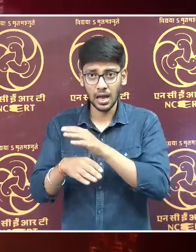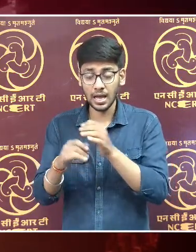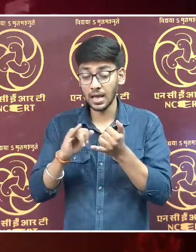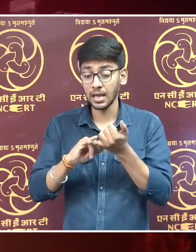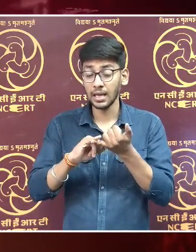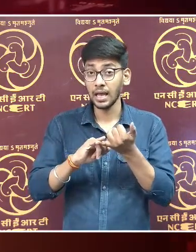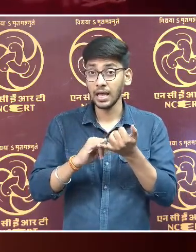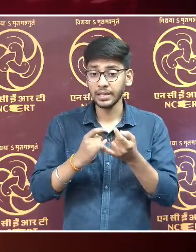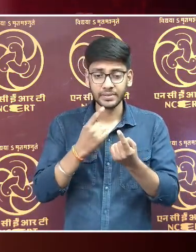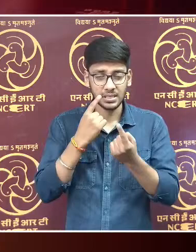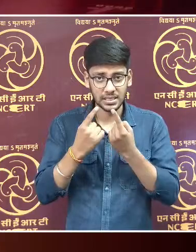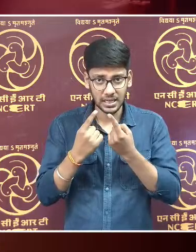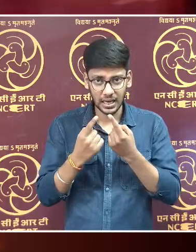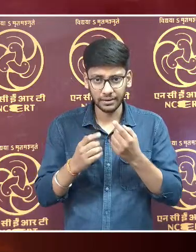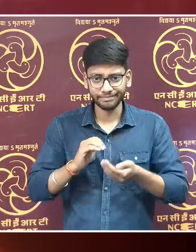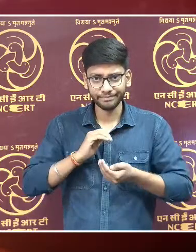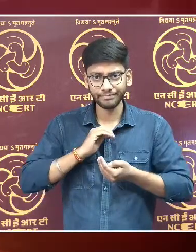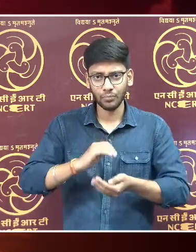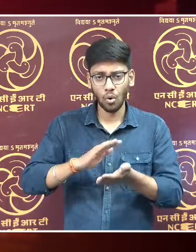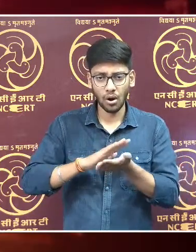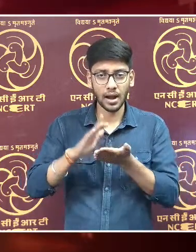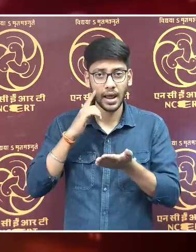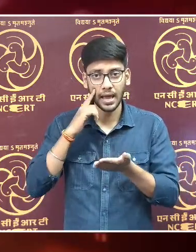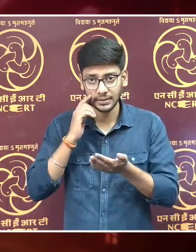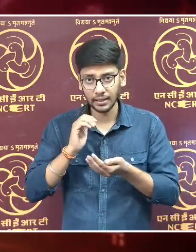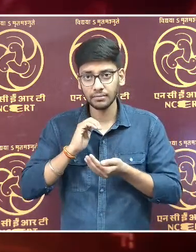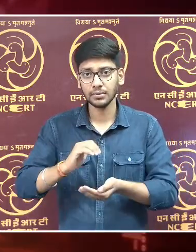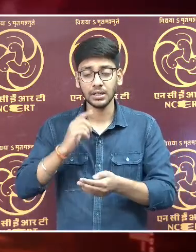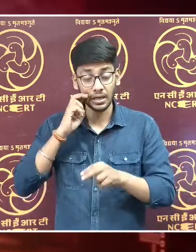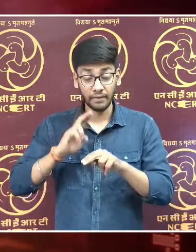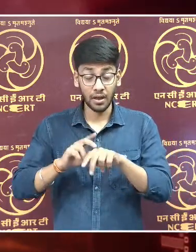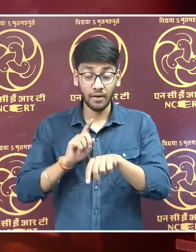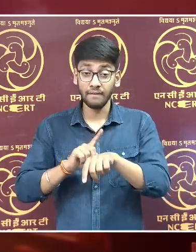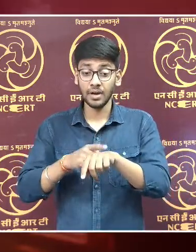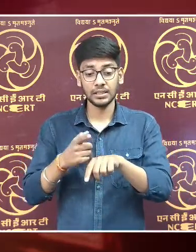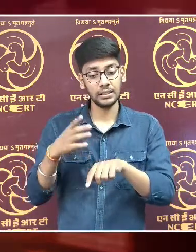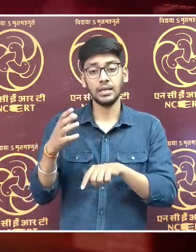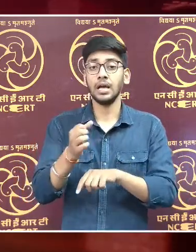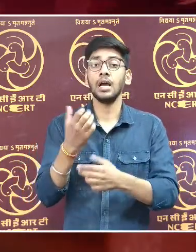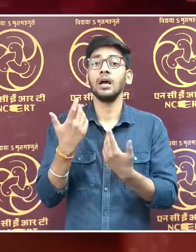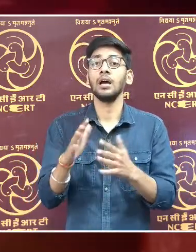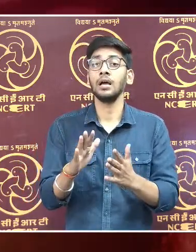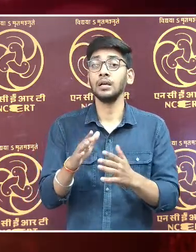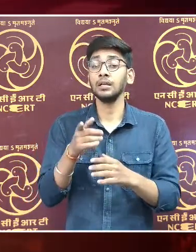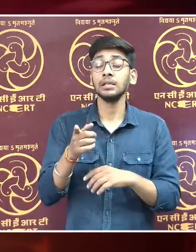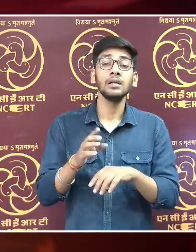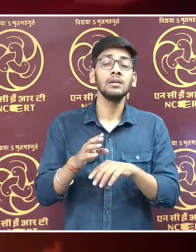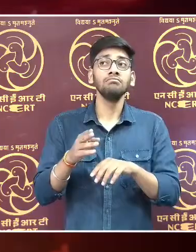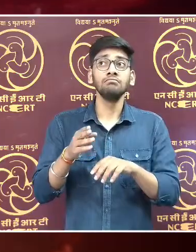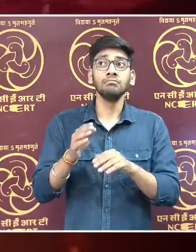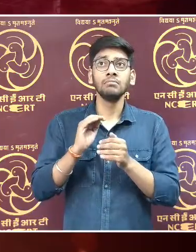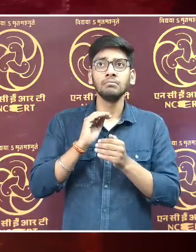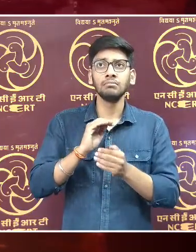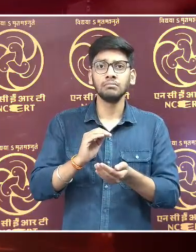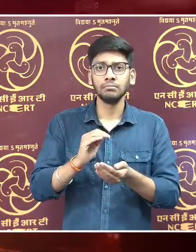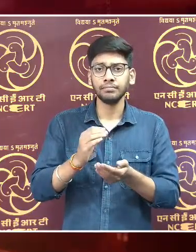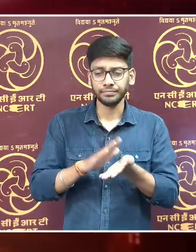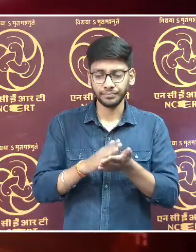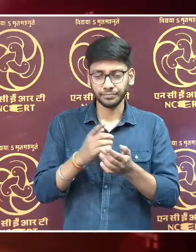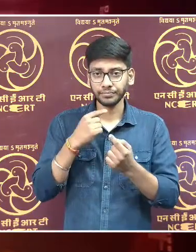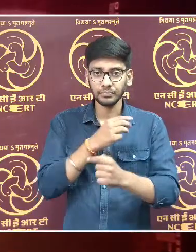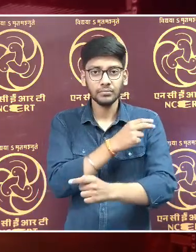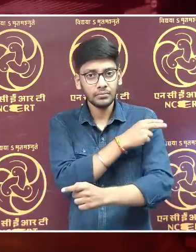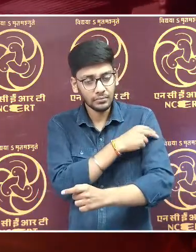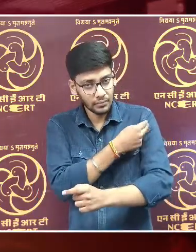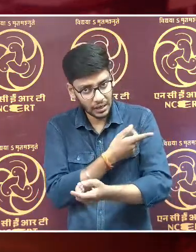the child born with hearing impairment. So once when that is achieved, before the child is being discharged from the hospital after